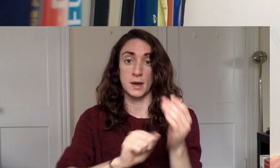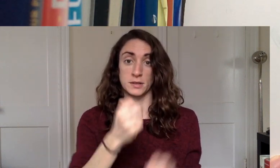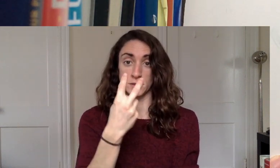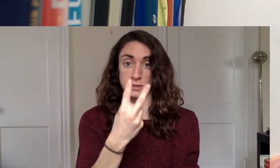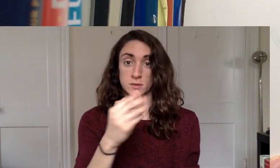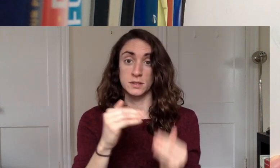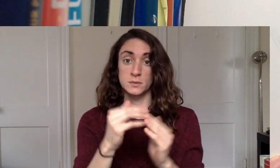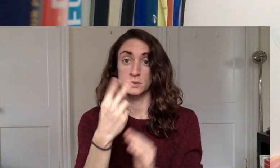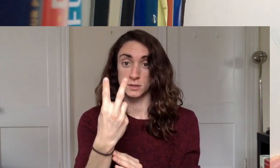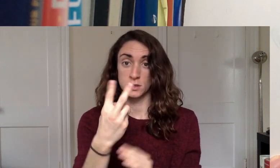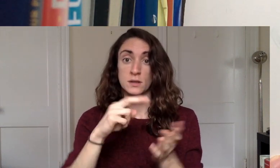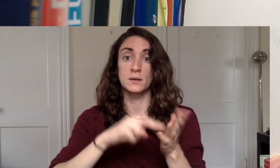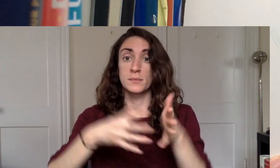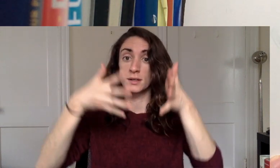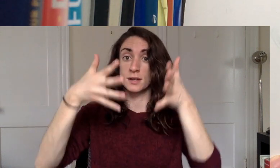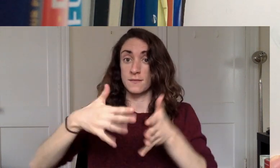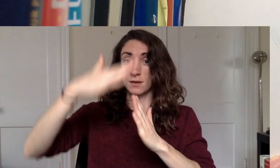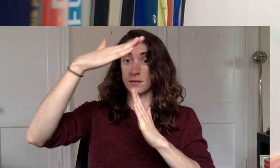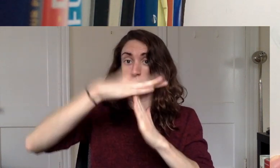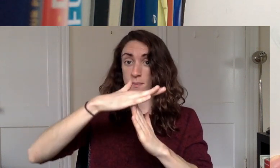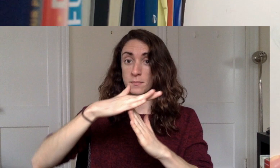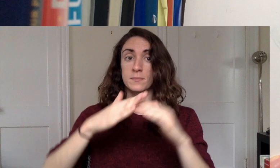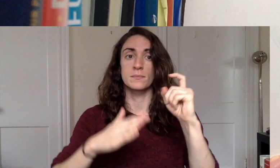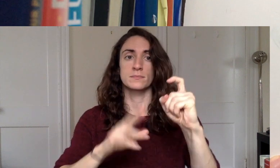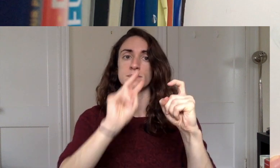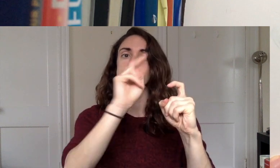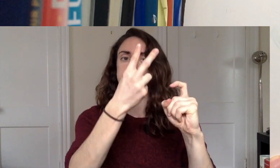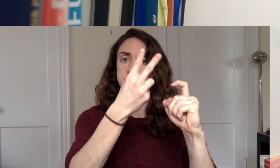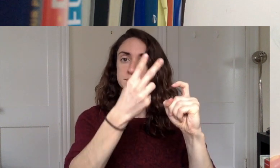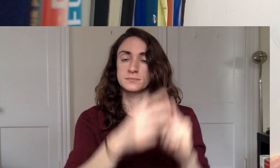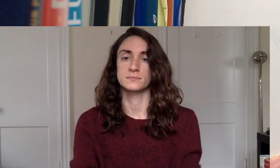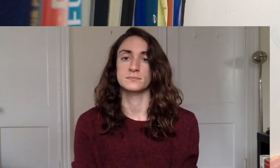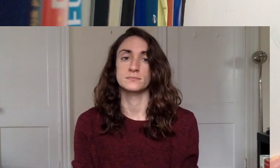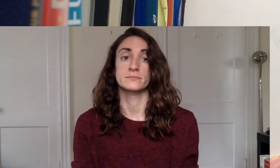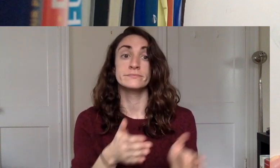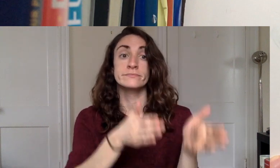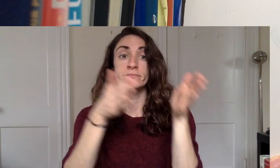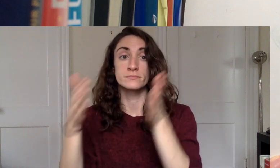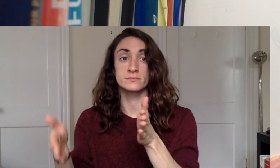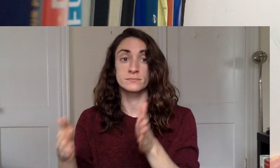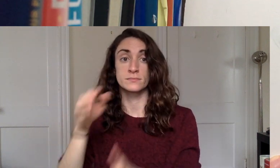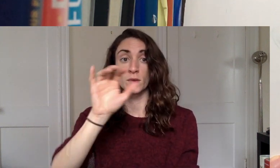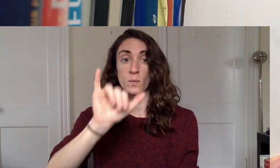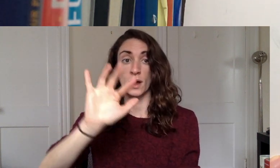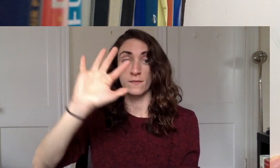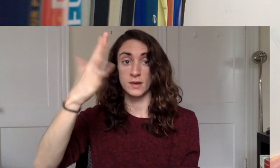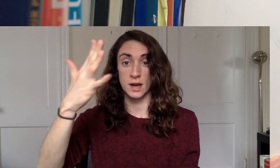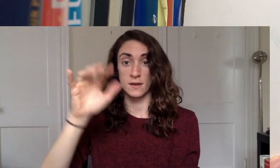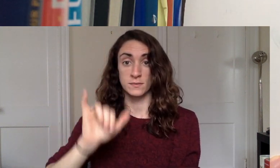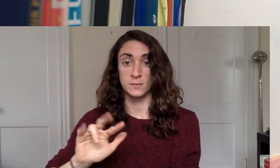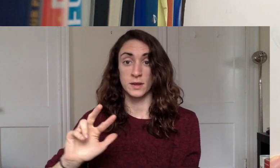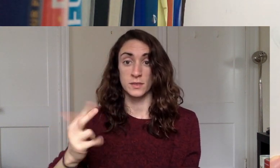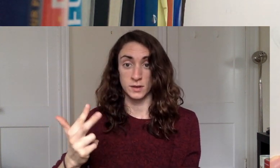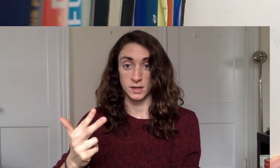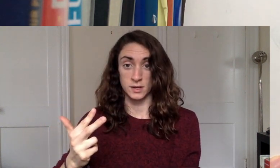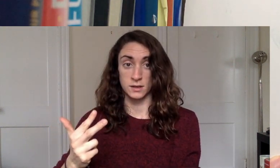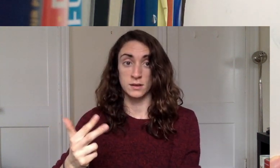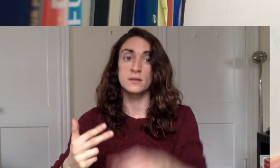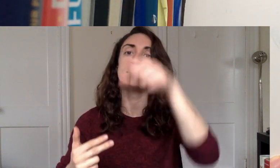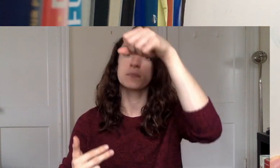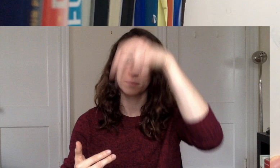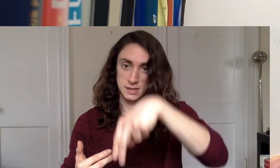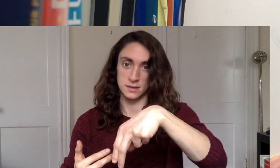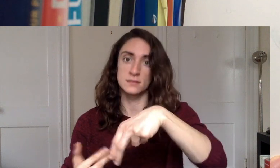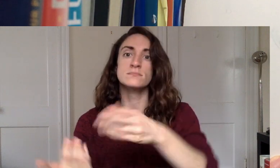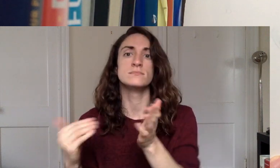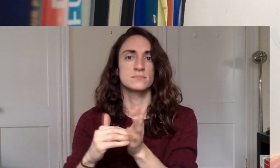stay, and you can subtract the exponents. Same thing with y to the 5th and y to the 3rd. The greater exponent's in the numerator, so that's where that y term is